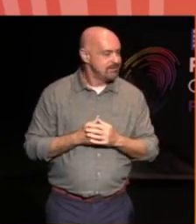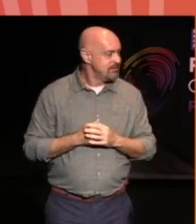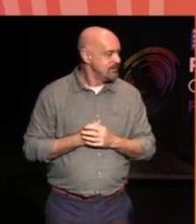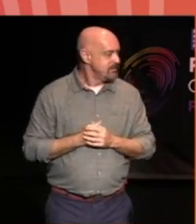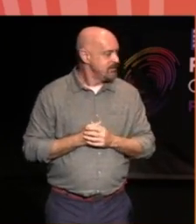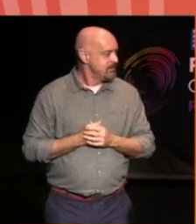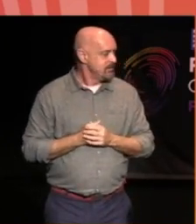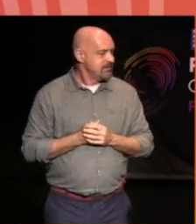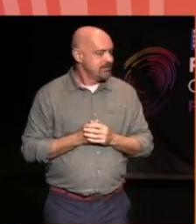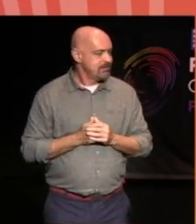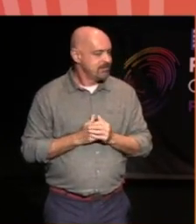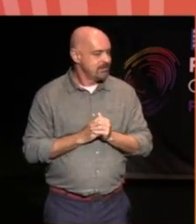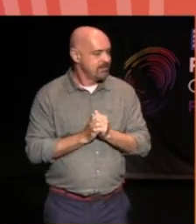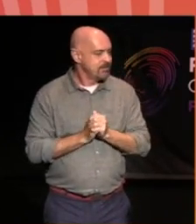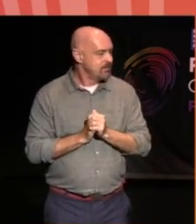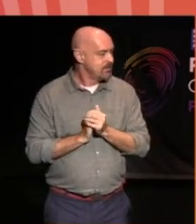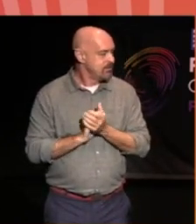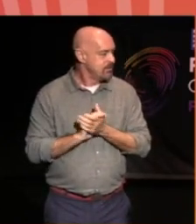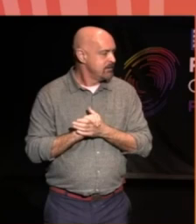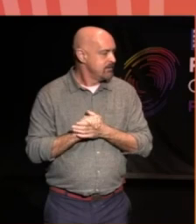they're